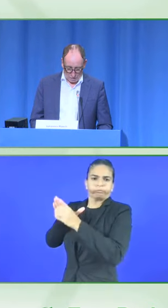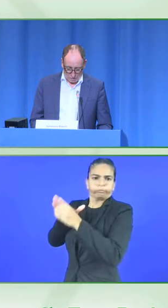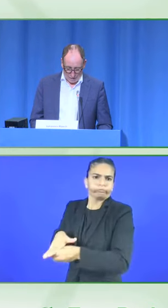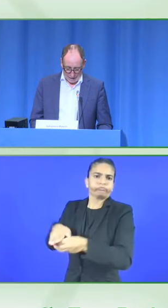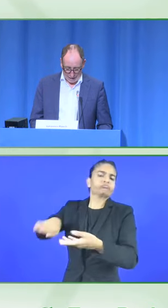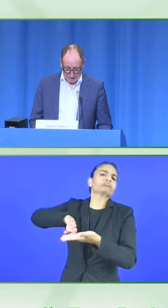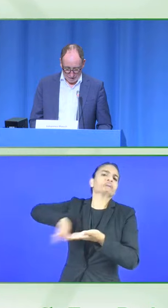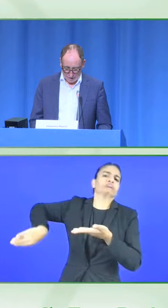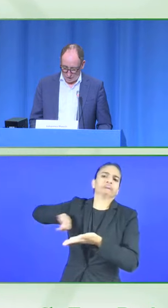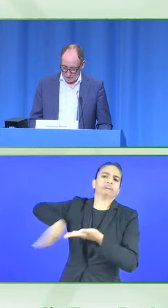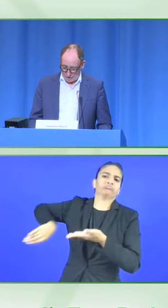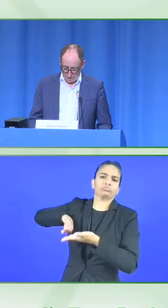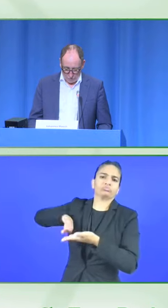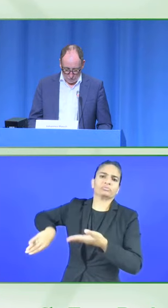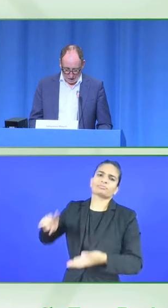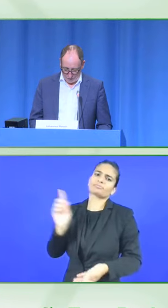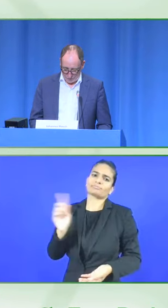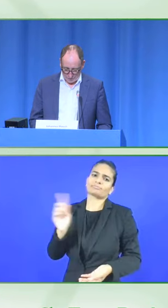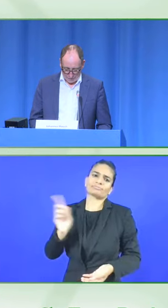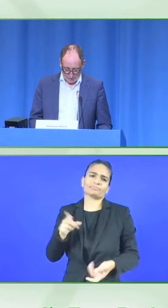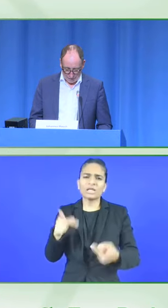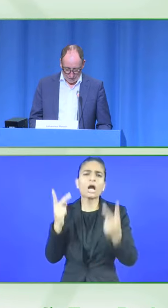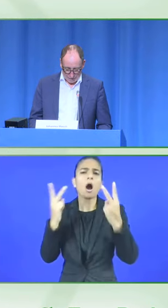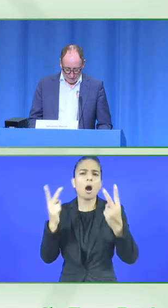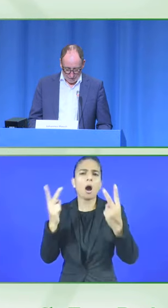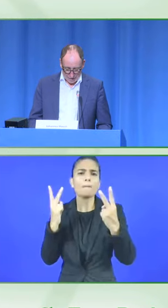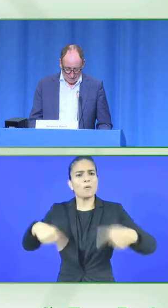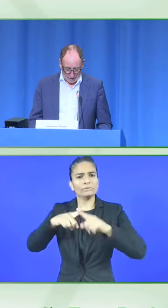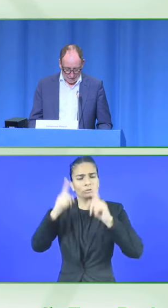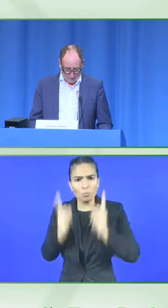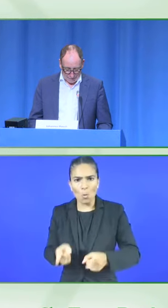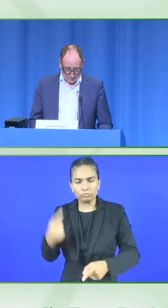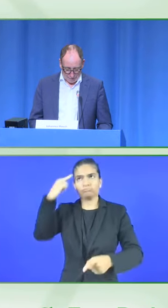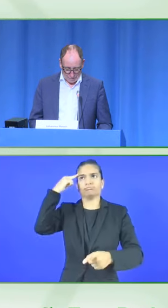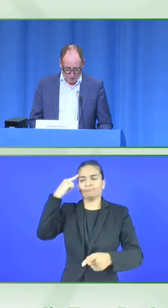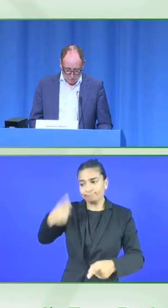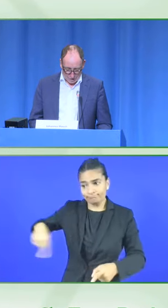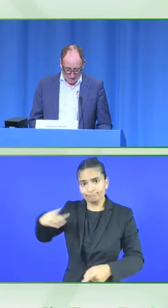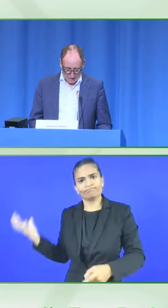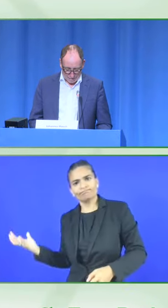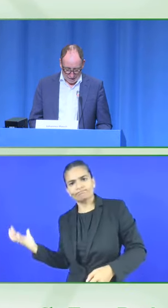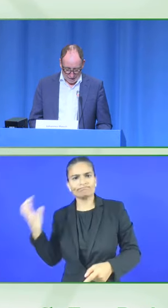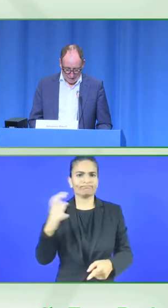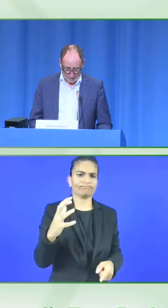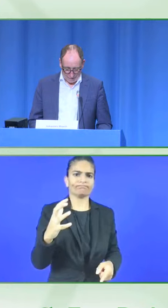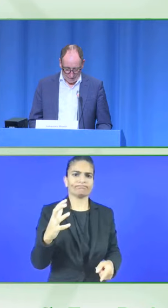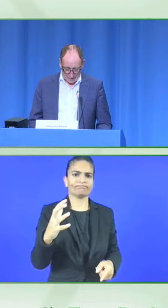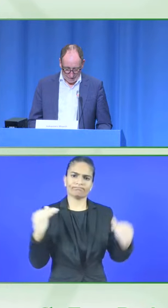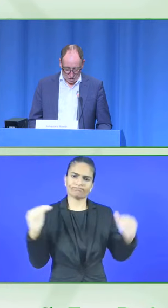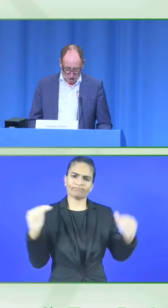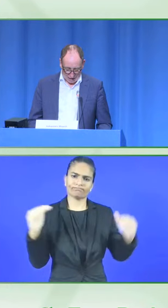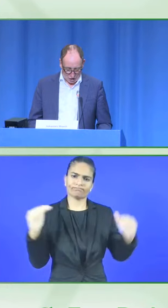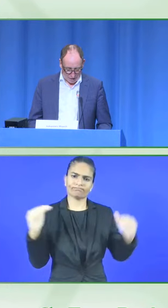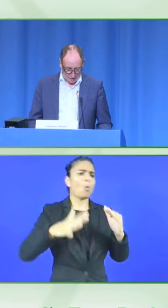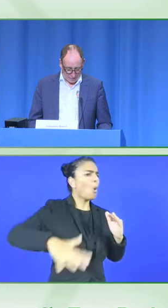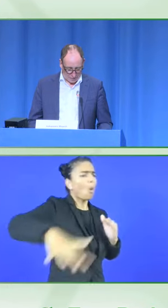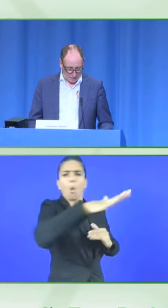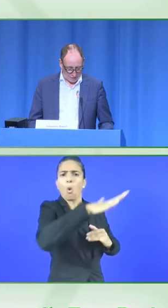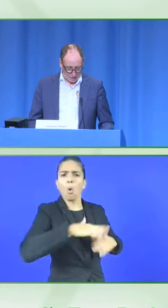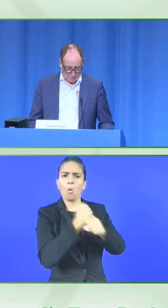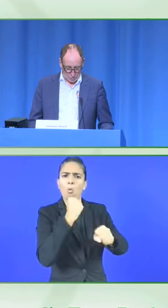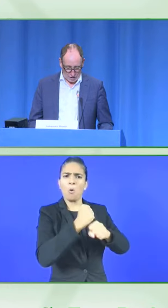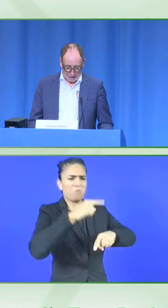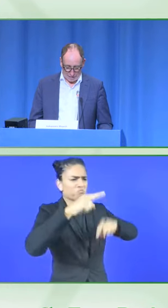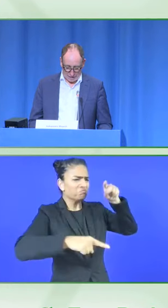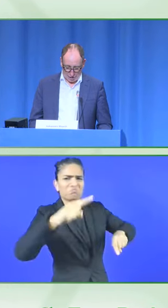in all areas of life. Despite the progress made, there are still challenges in the field